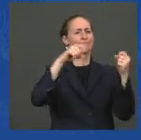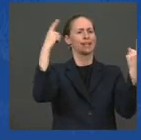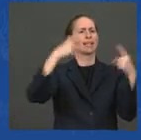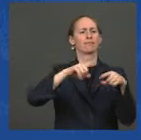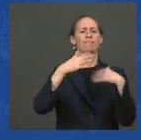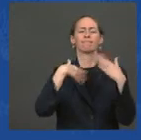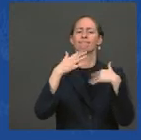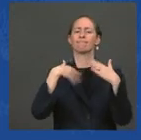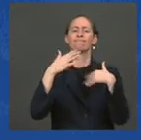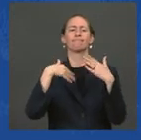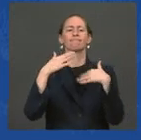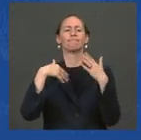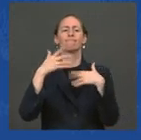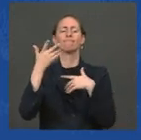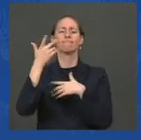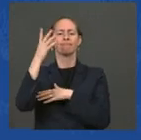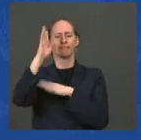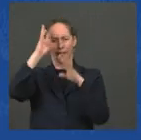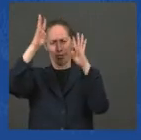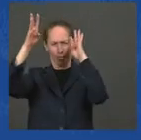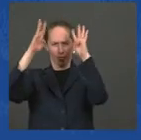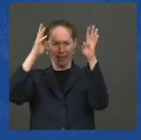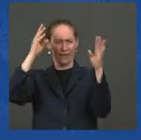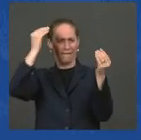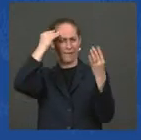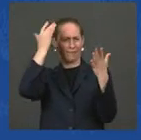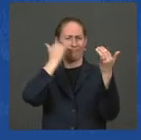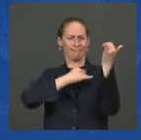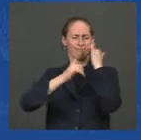of misinformation about my plans, are still